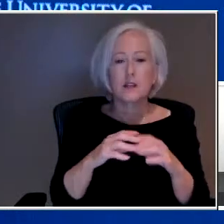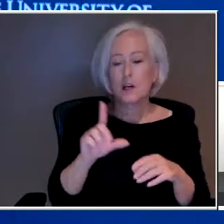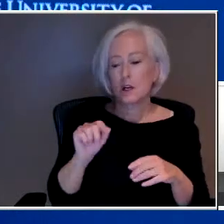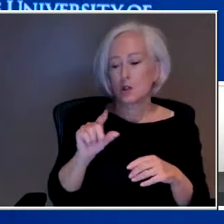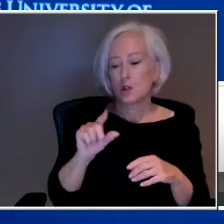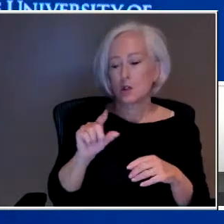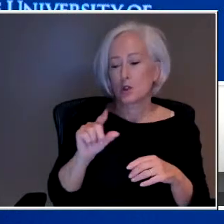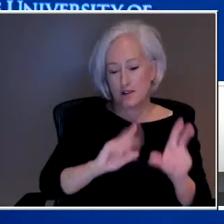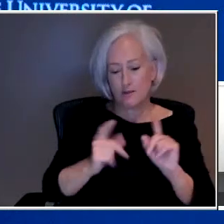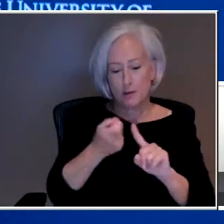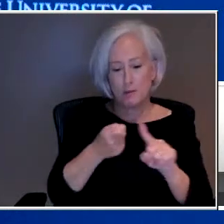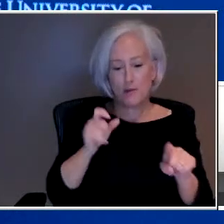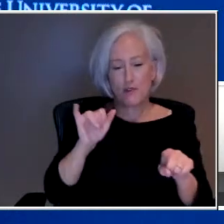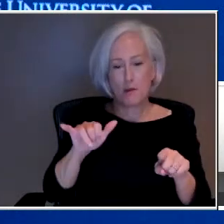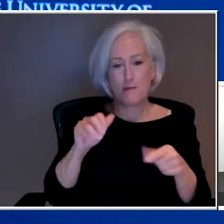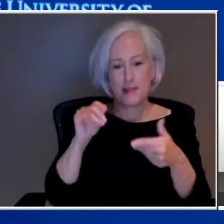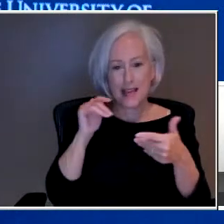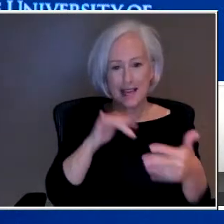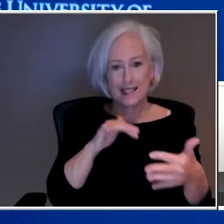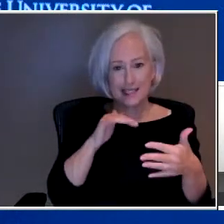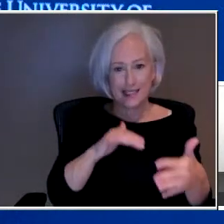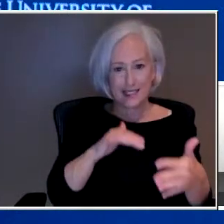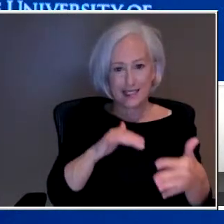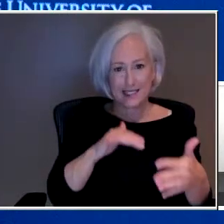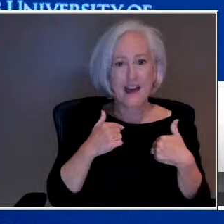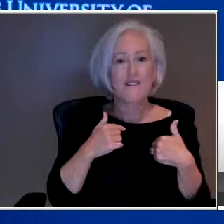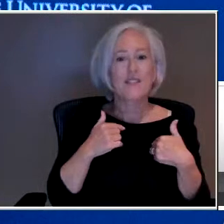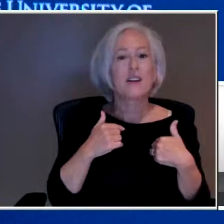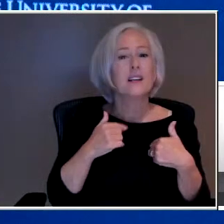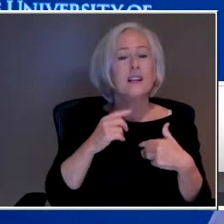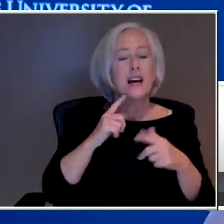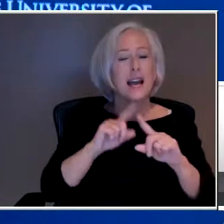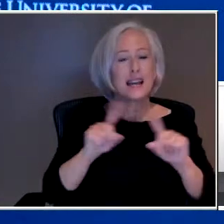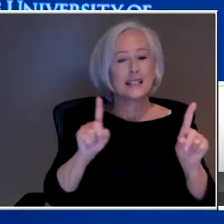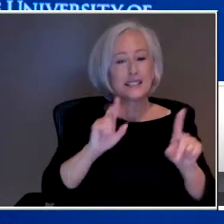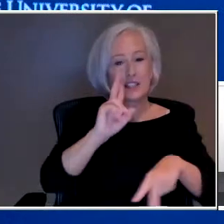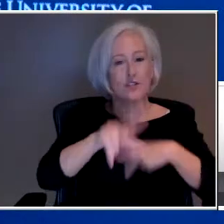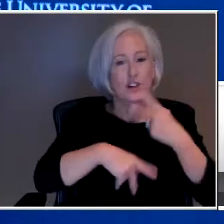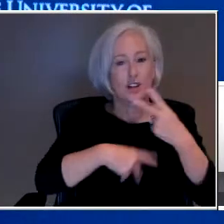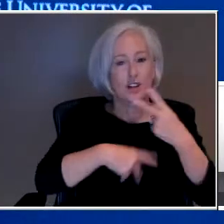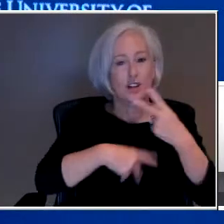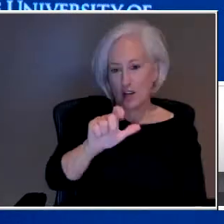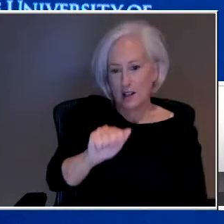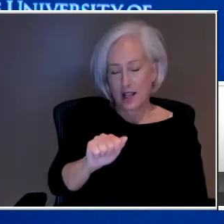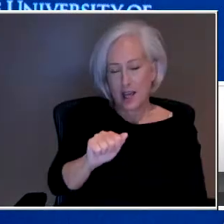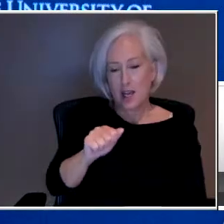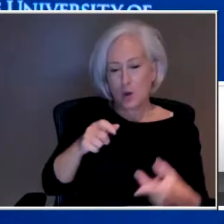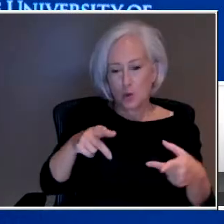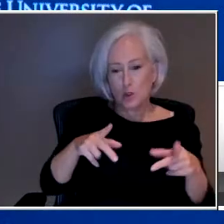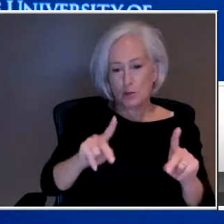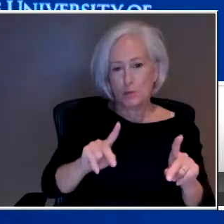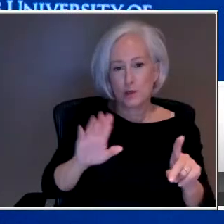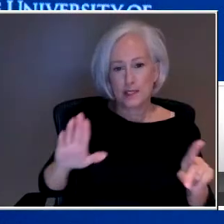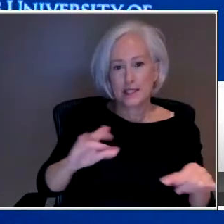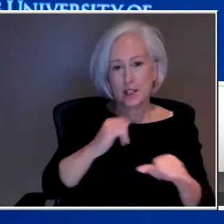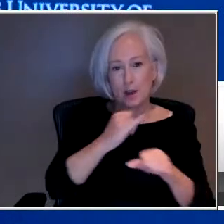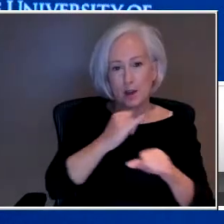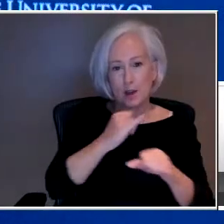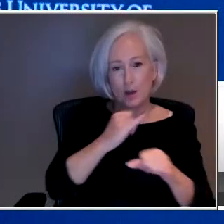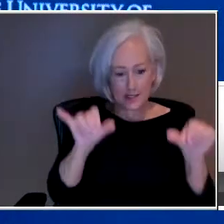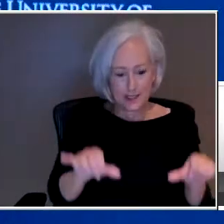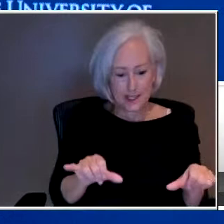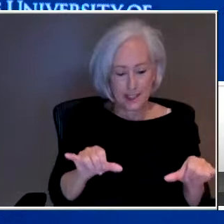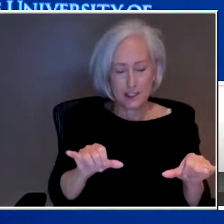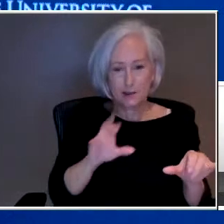study had this variant of the HLA, which may allow their immune system to kind of react in